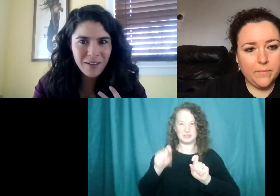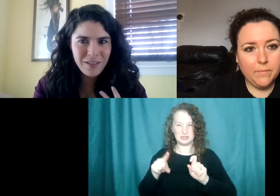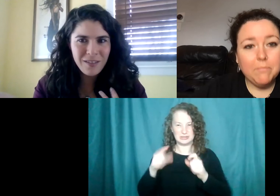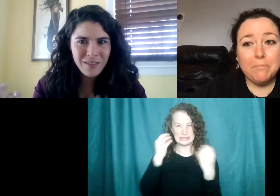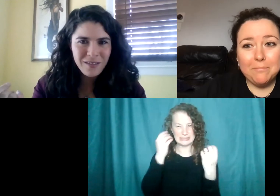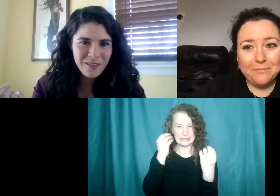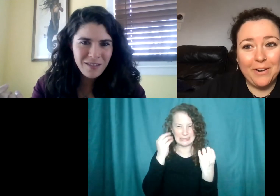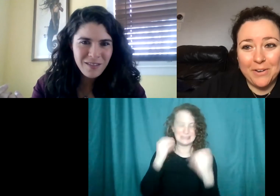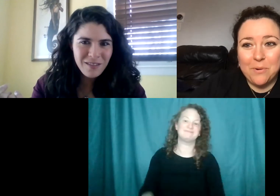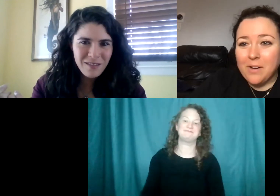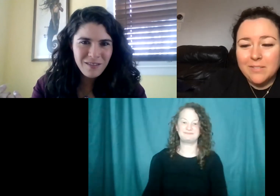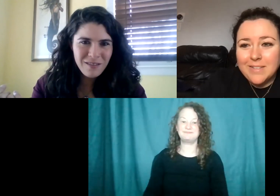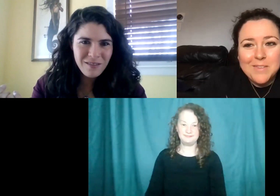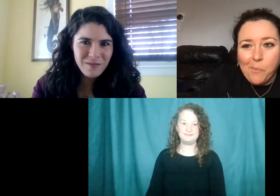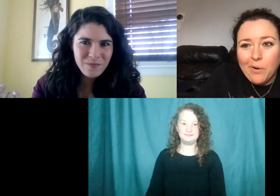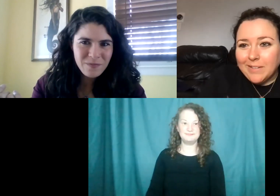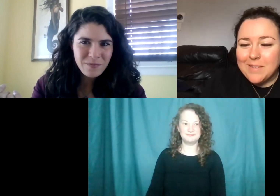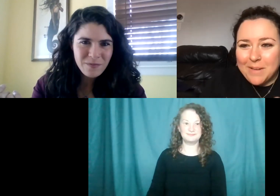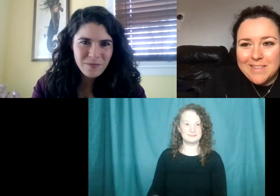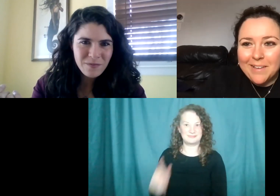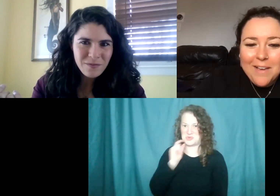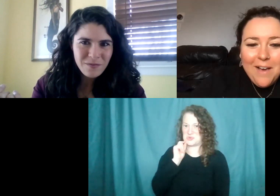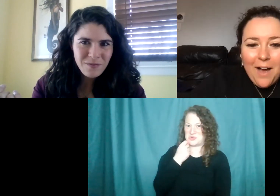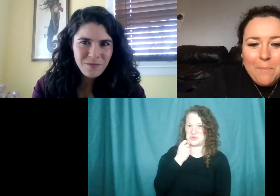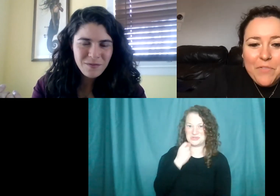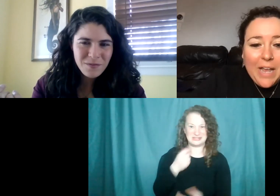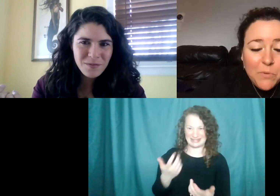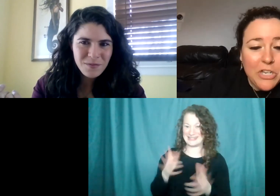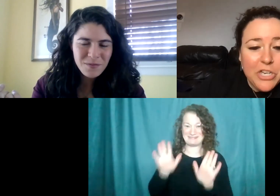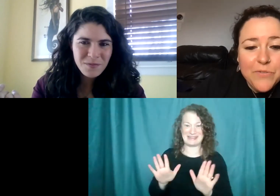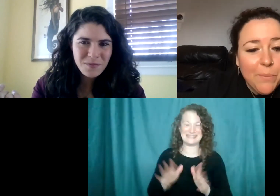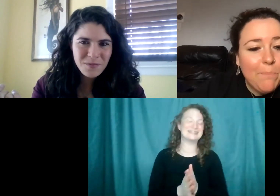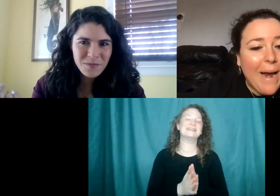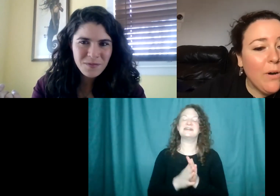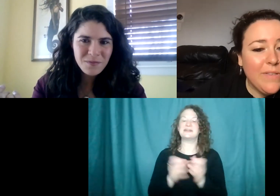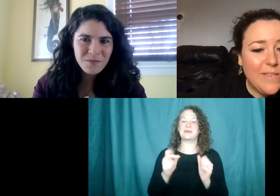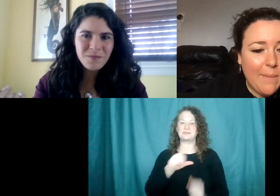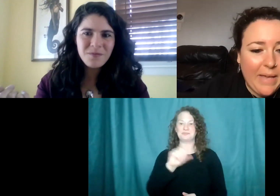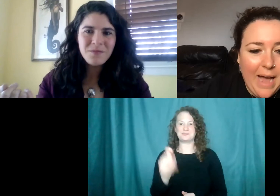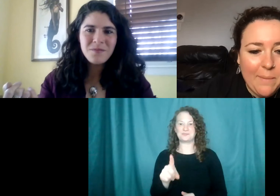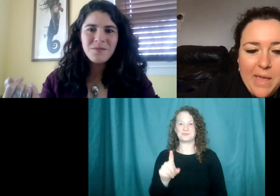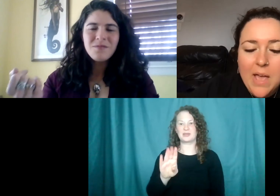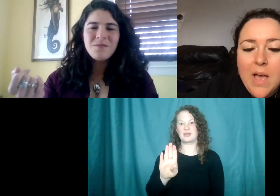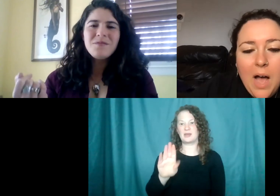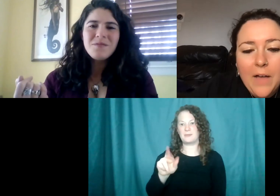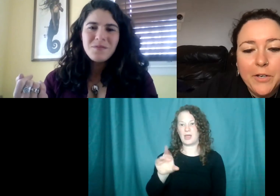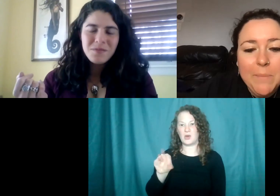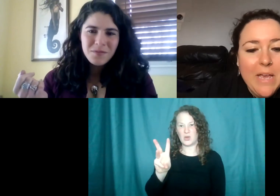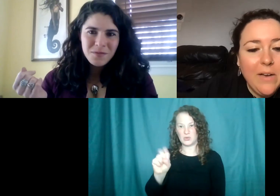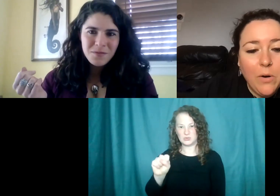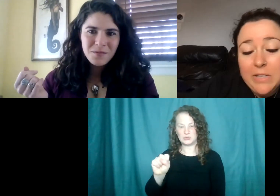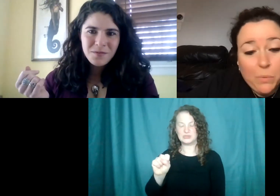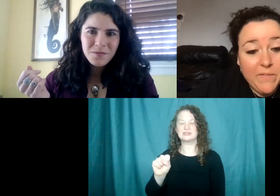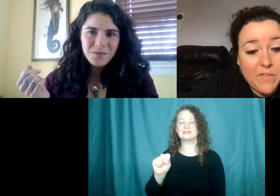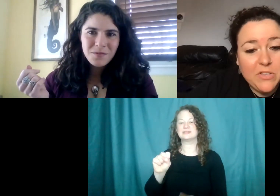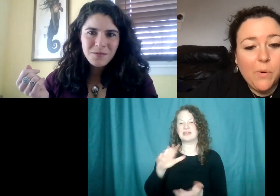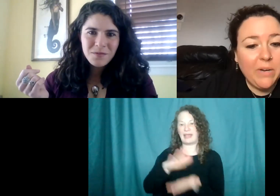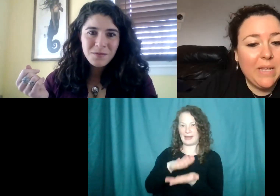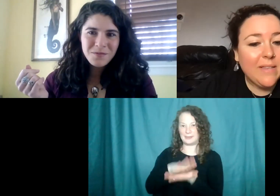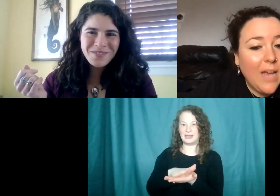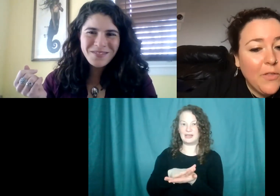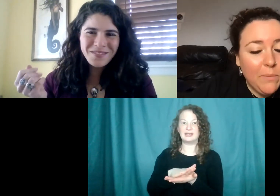mind. Very cool. Sounds important. That's amazing. The next question is from Barrows STEM Academy. They're going to be, or at least one of